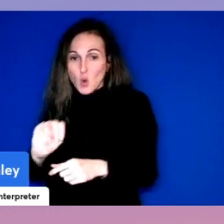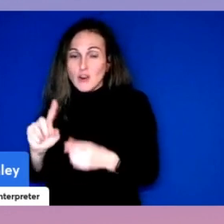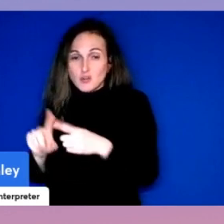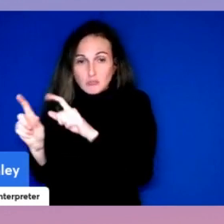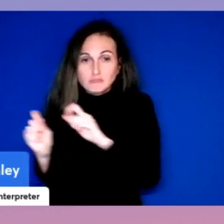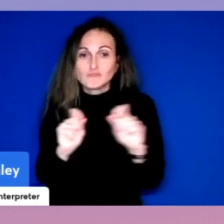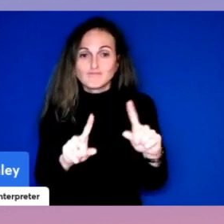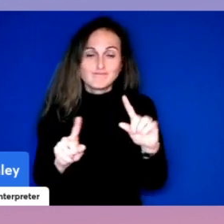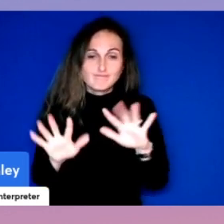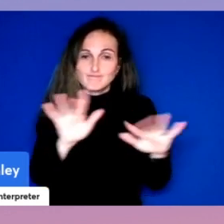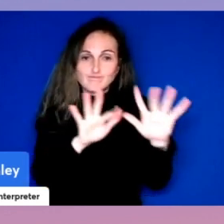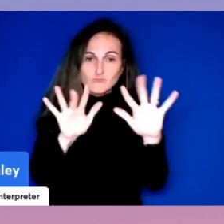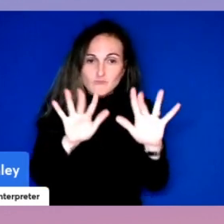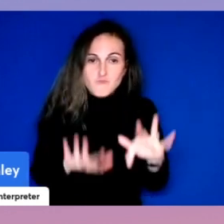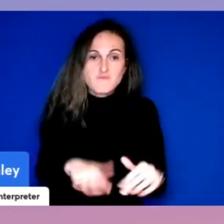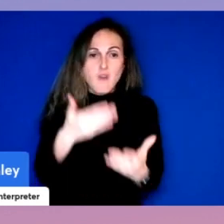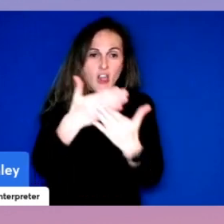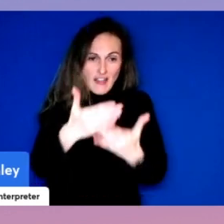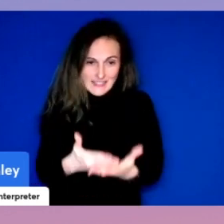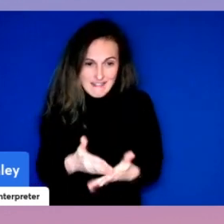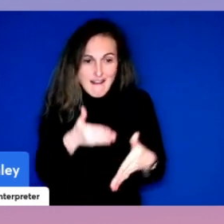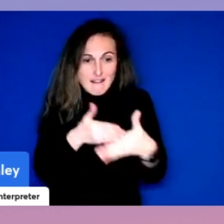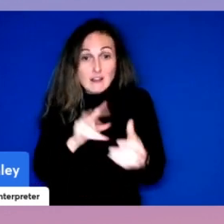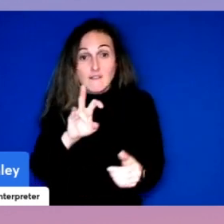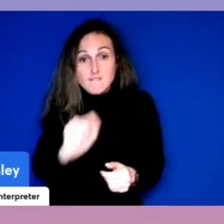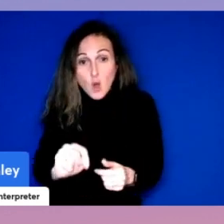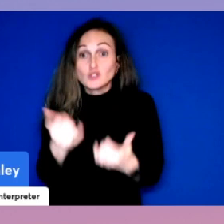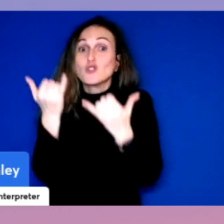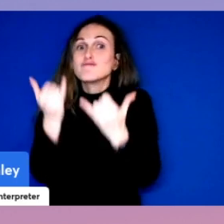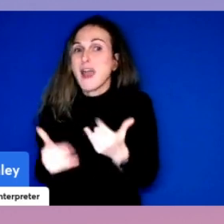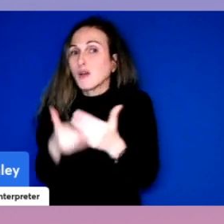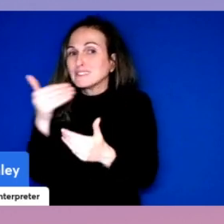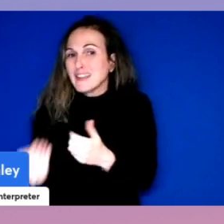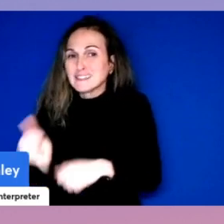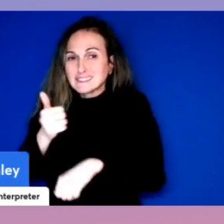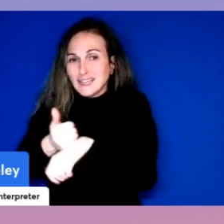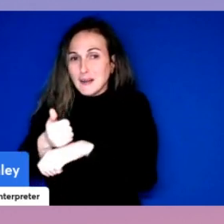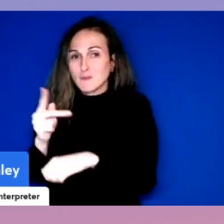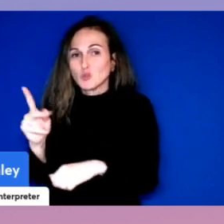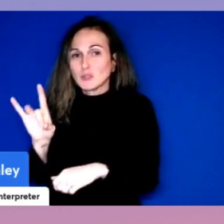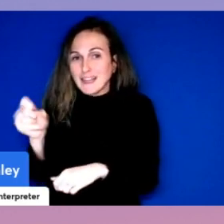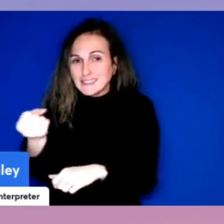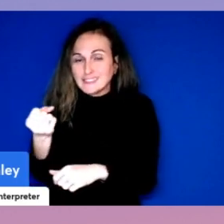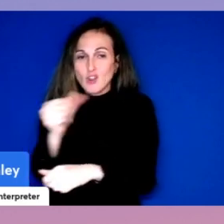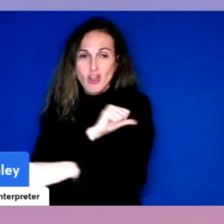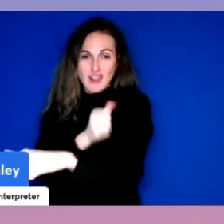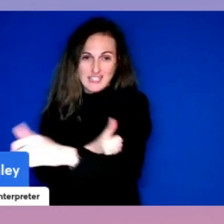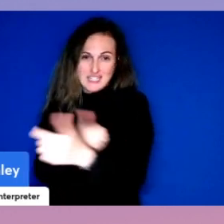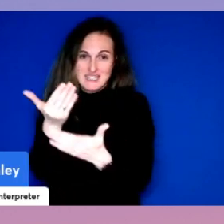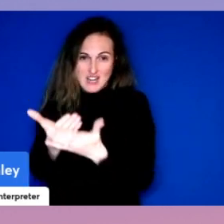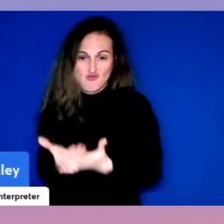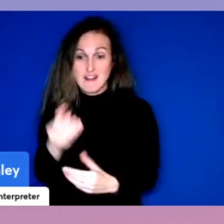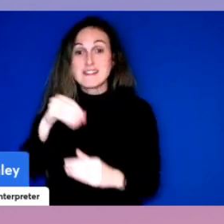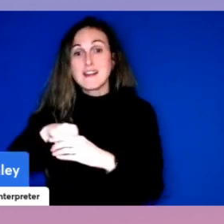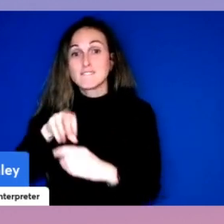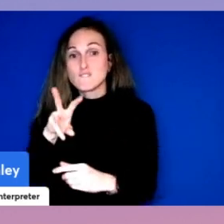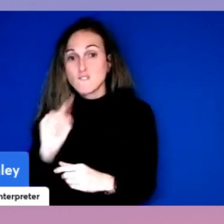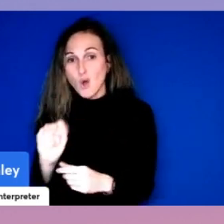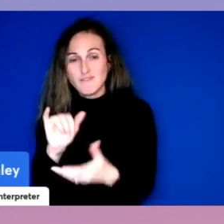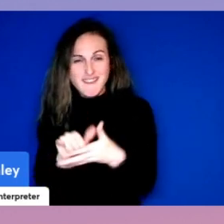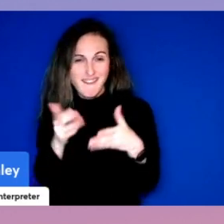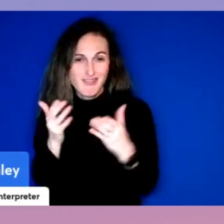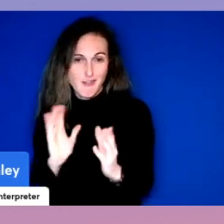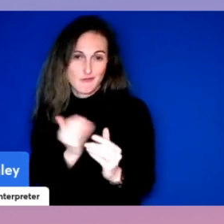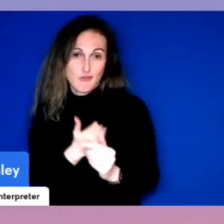Vault. So now let's set up the Kubernetes authentication method in Vault. This allows our Vault agent